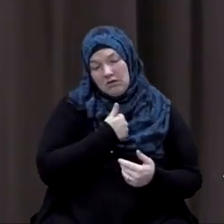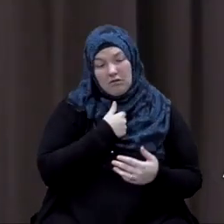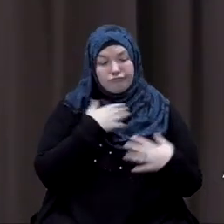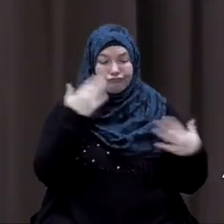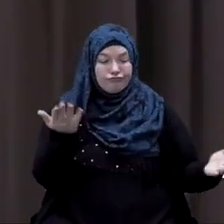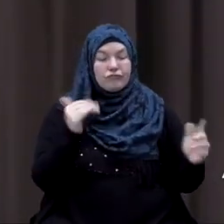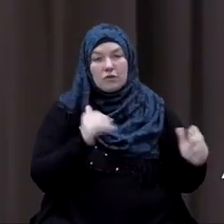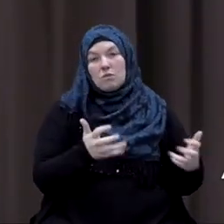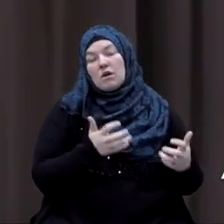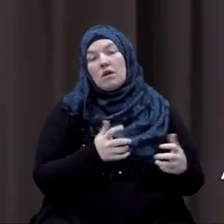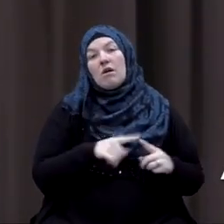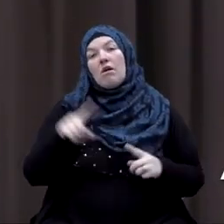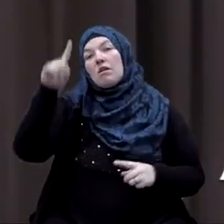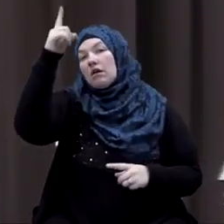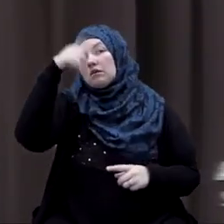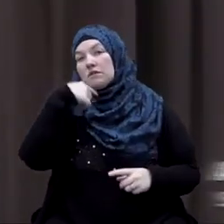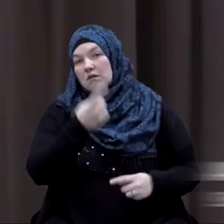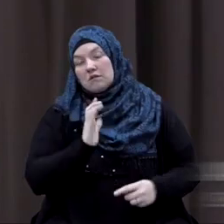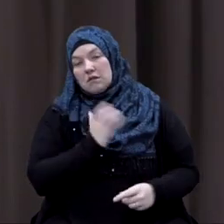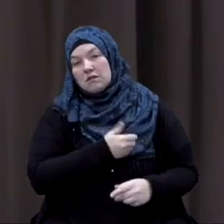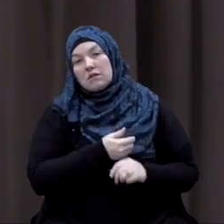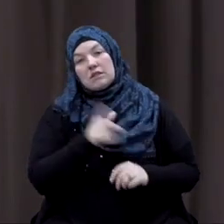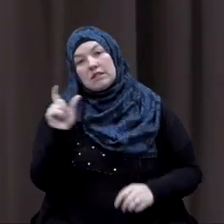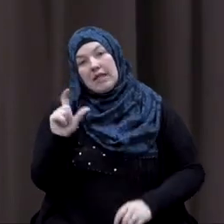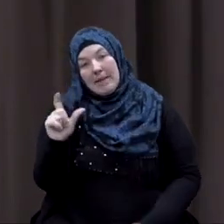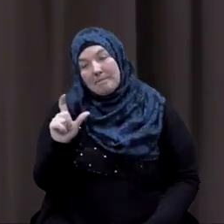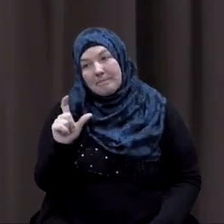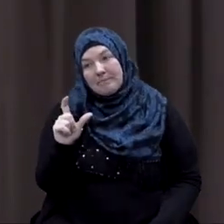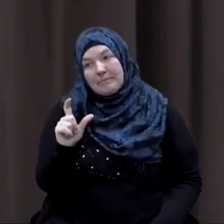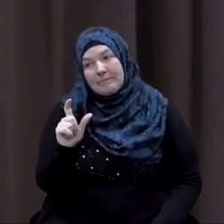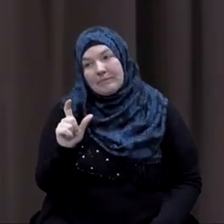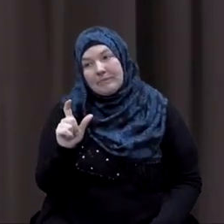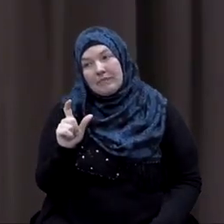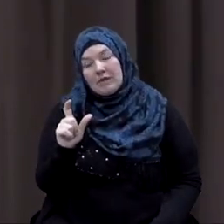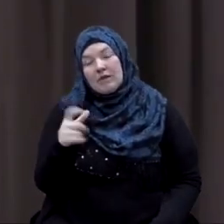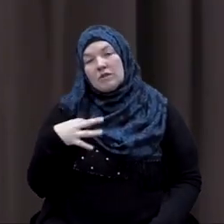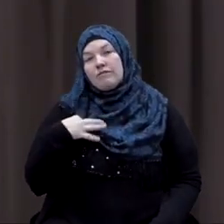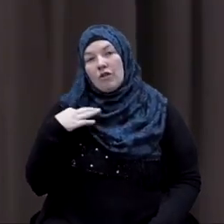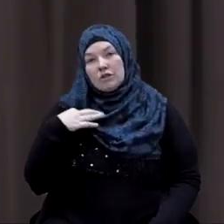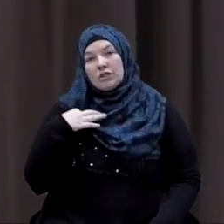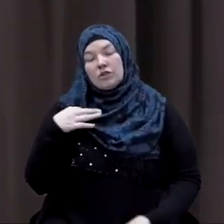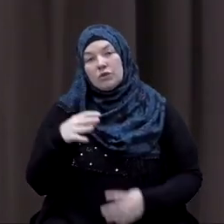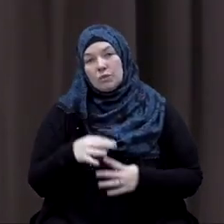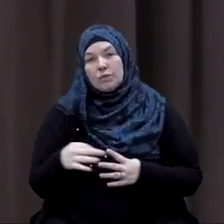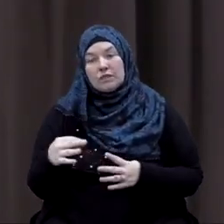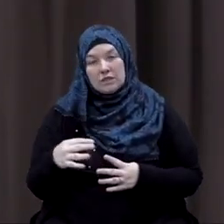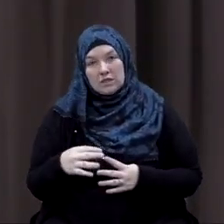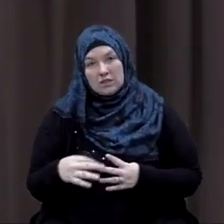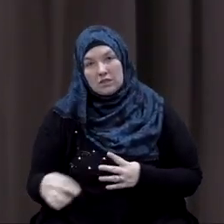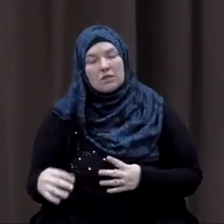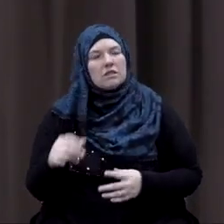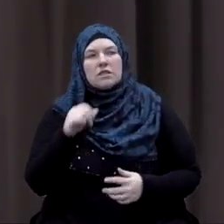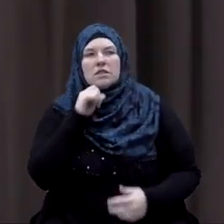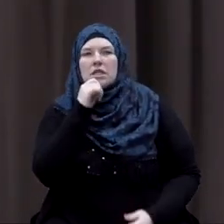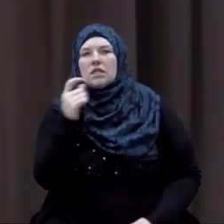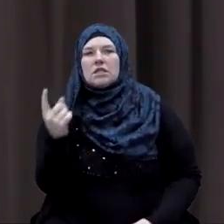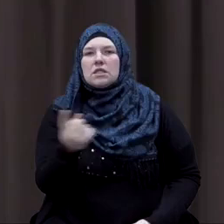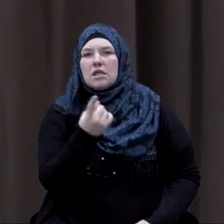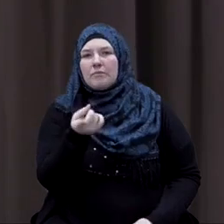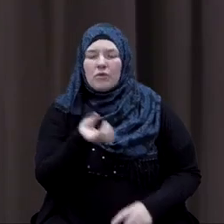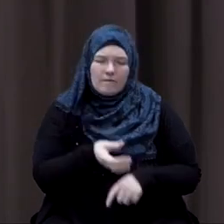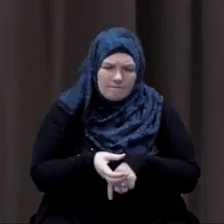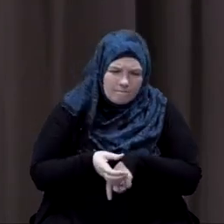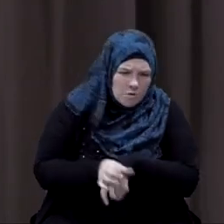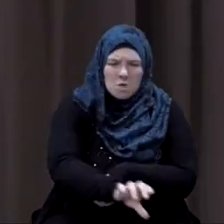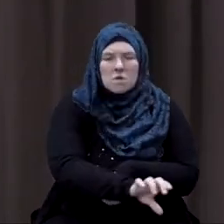us that Islam is a willful, voluntary choice, not something that you